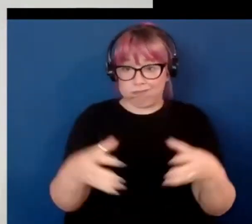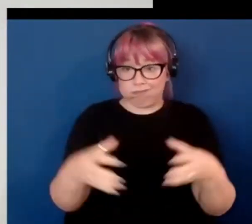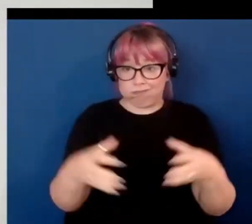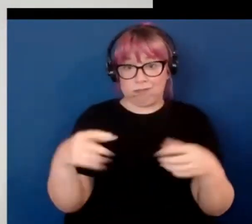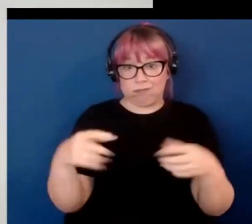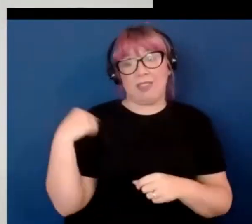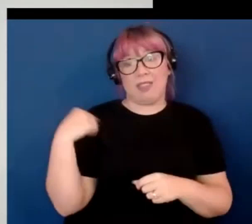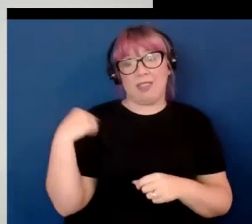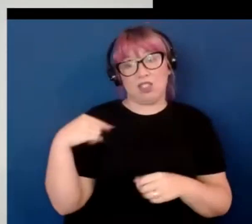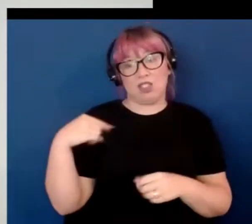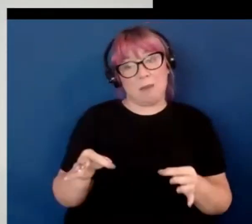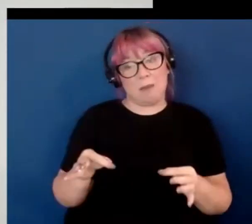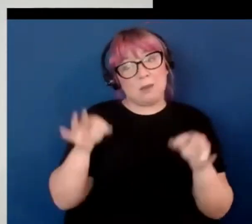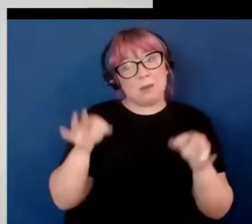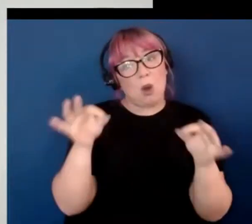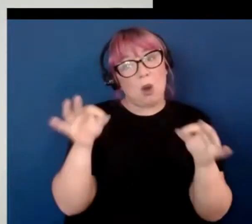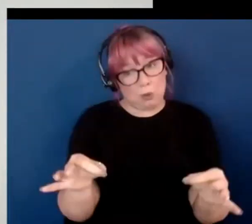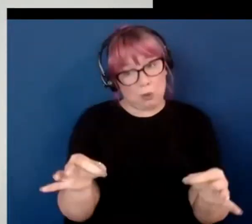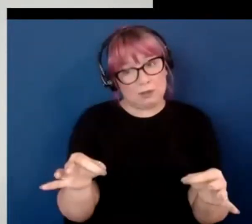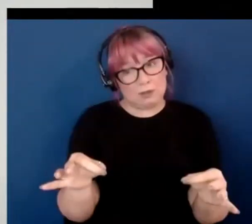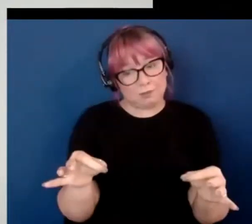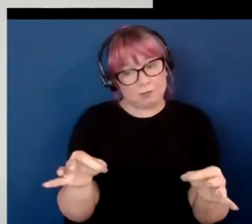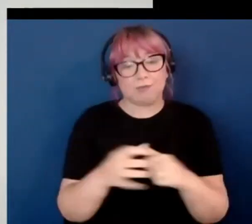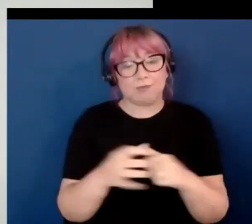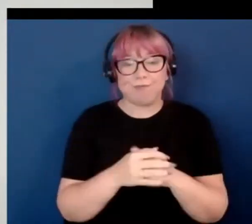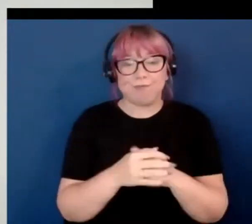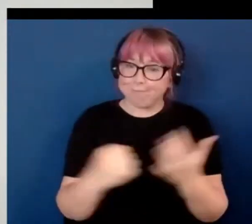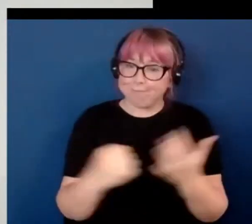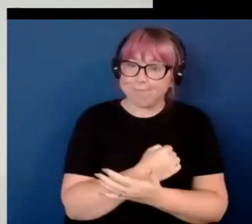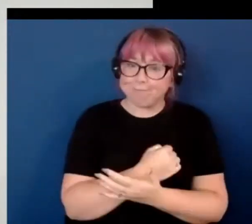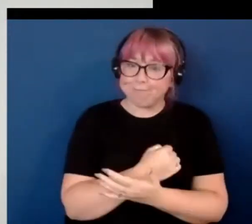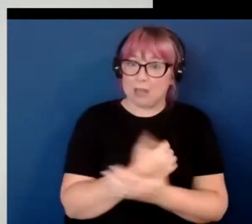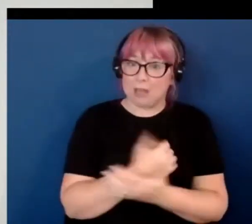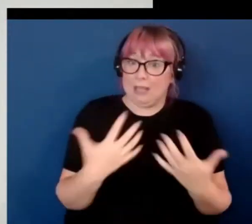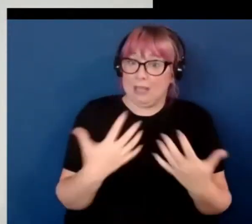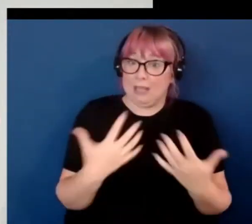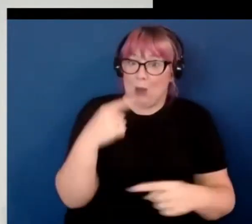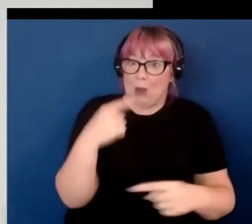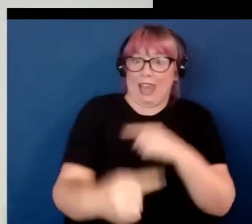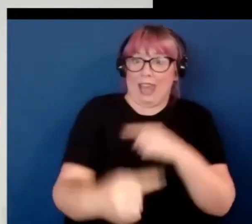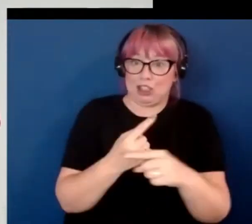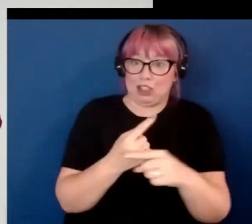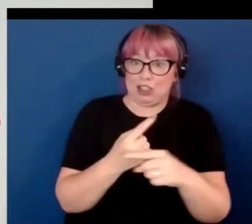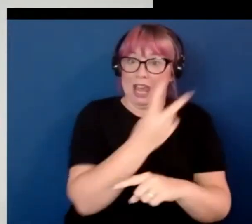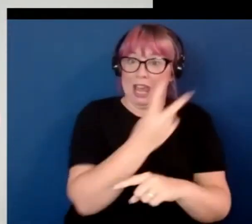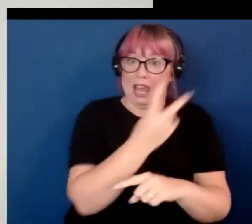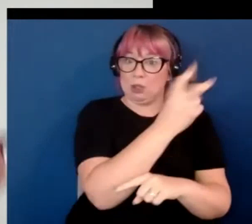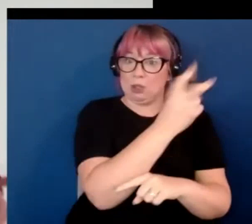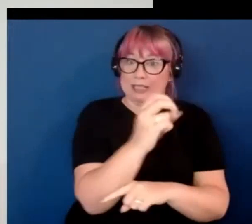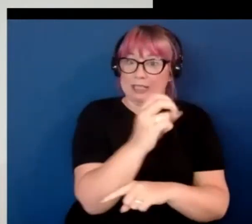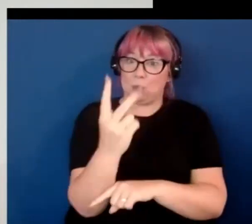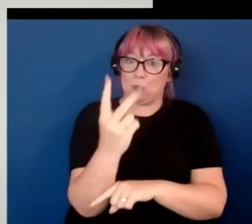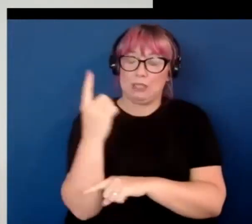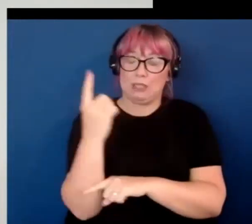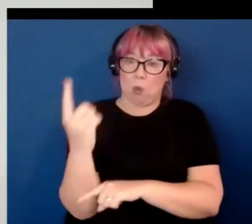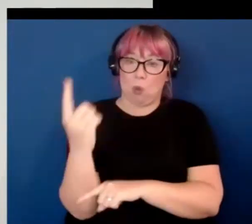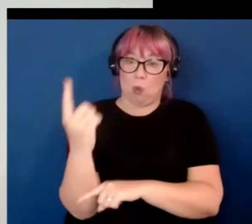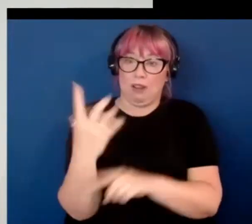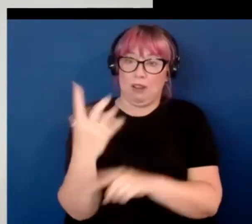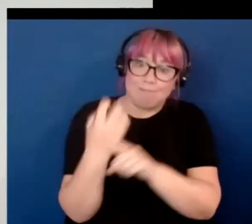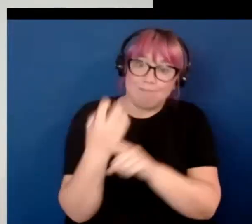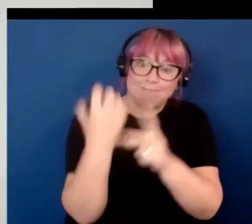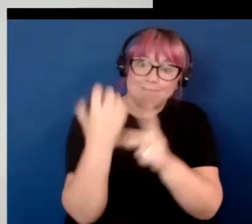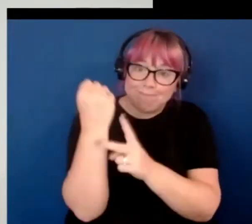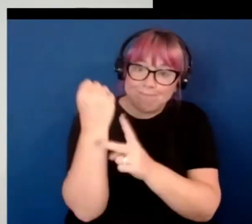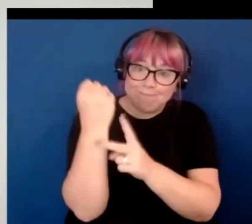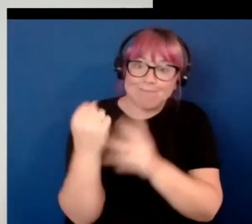a party, we could not be more ready for next year, 2021, to fight more winning campaigns in Wales and in London